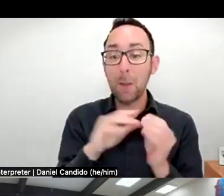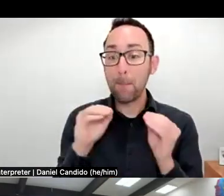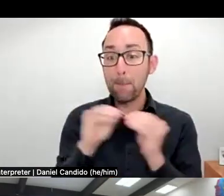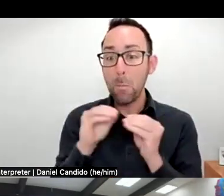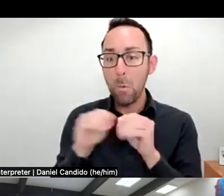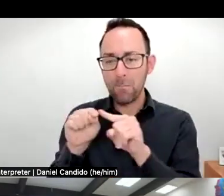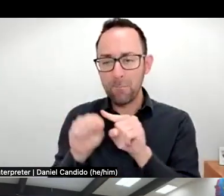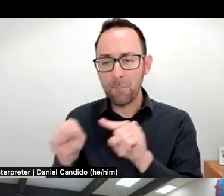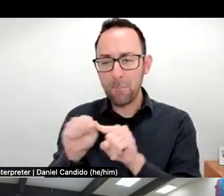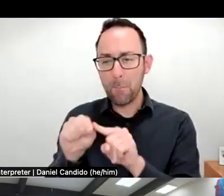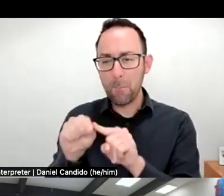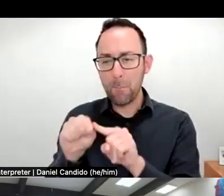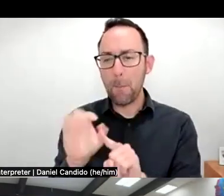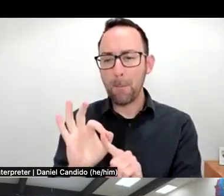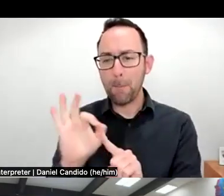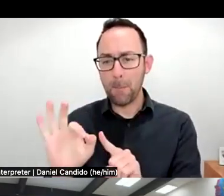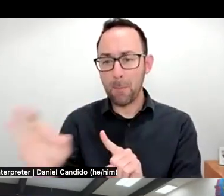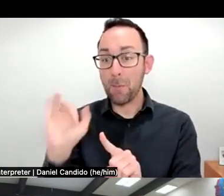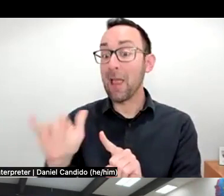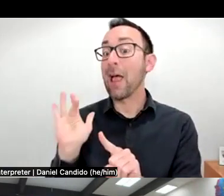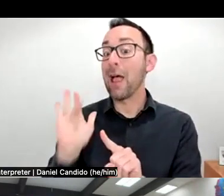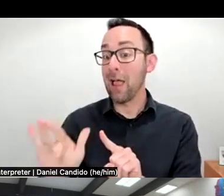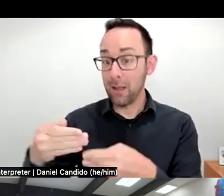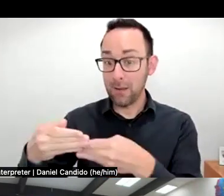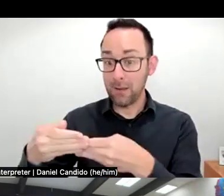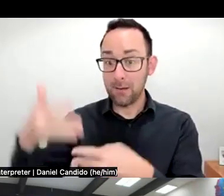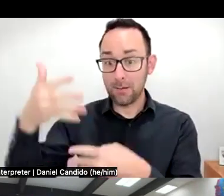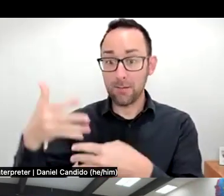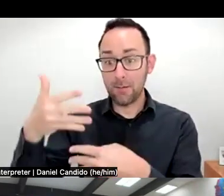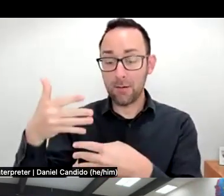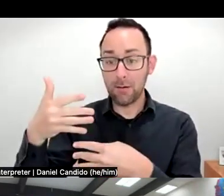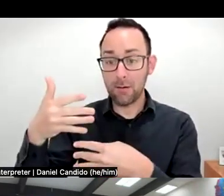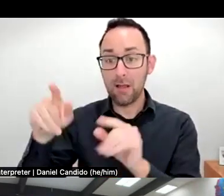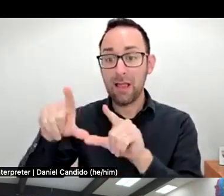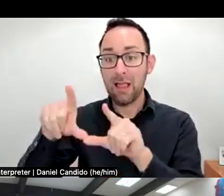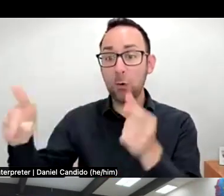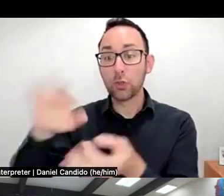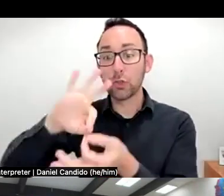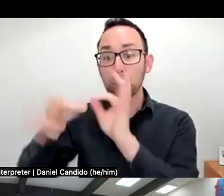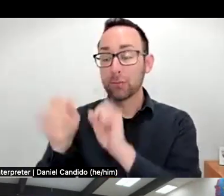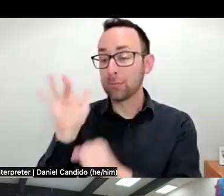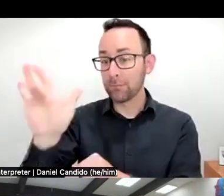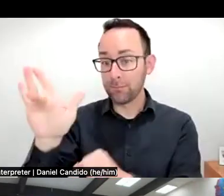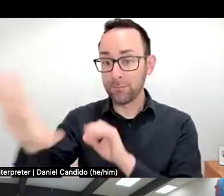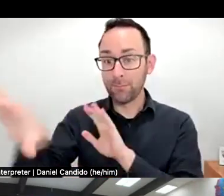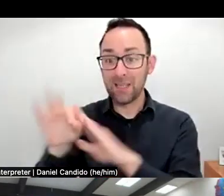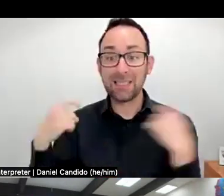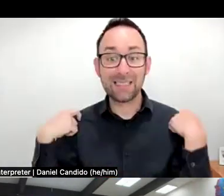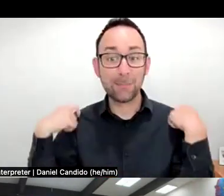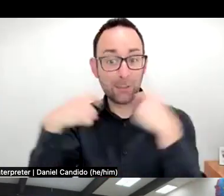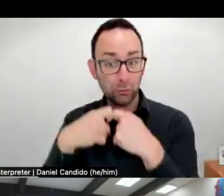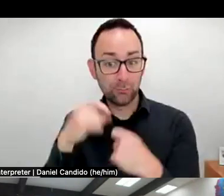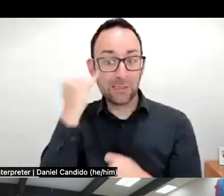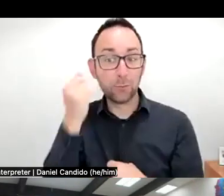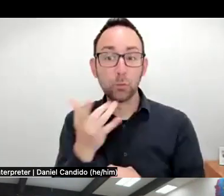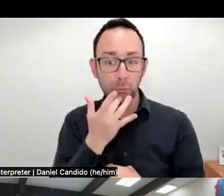in the bottom right corner of your screen. Select Language Interpretation, then choose Spanish and click